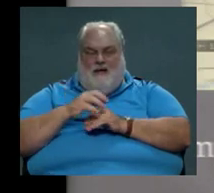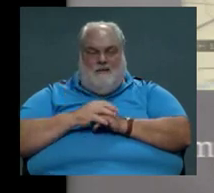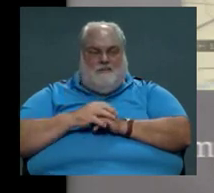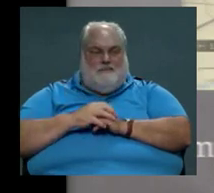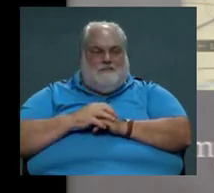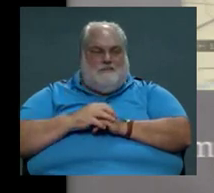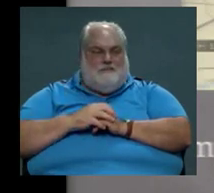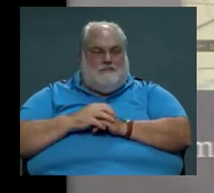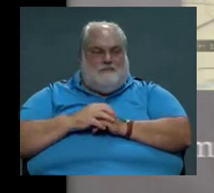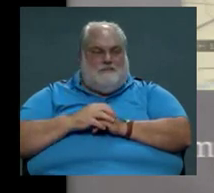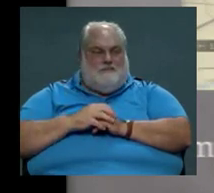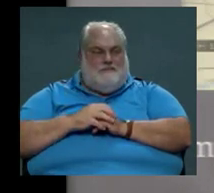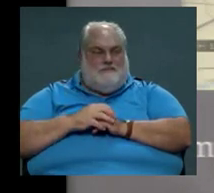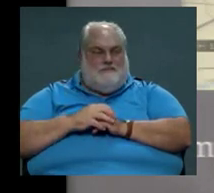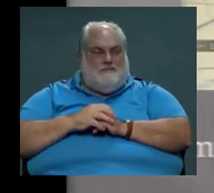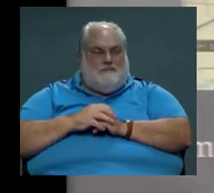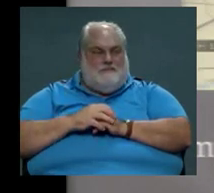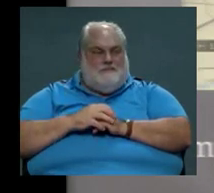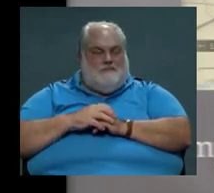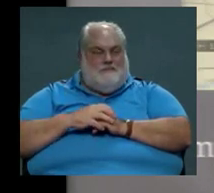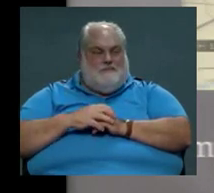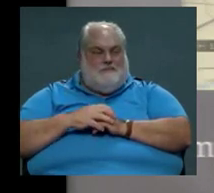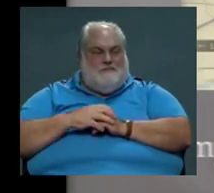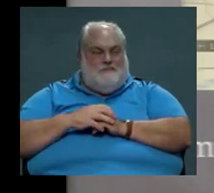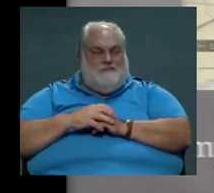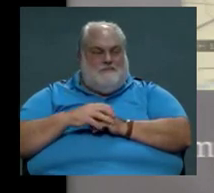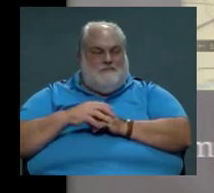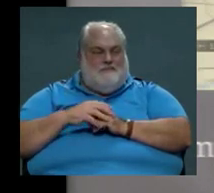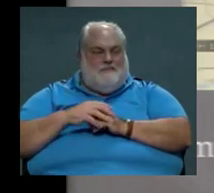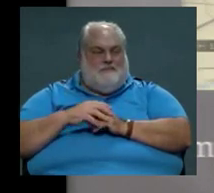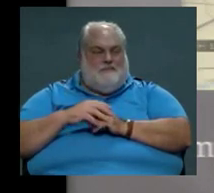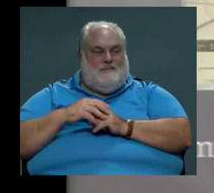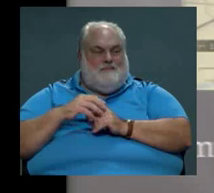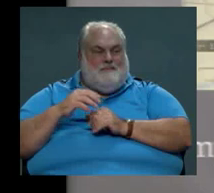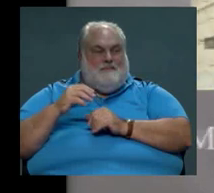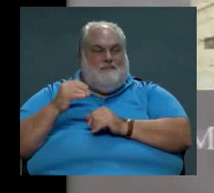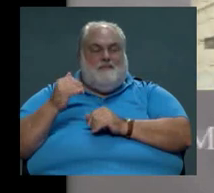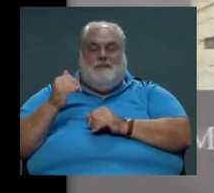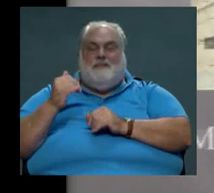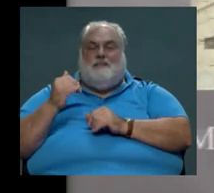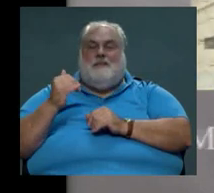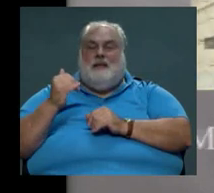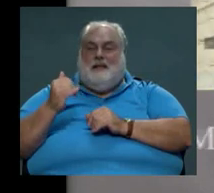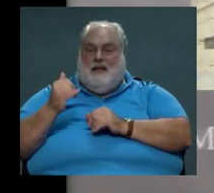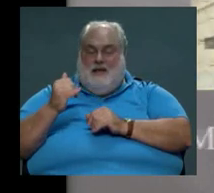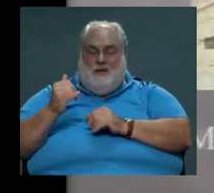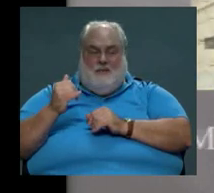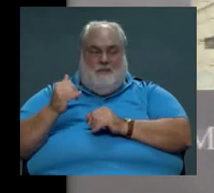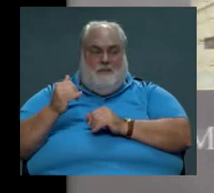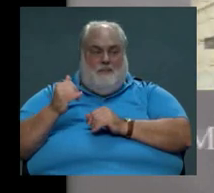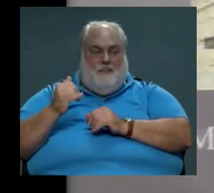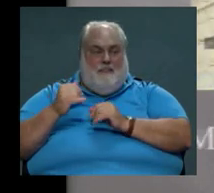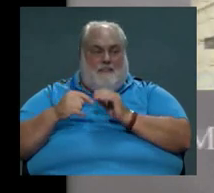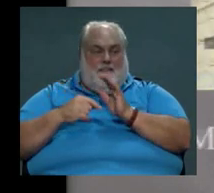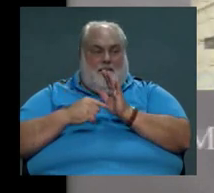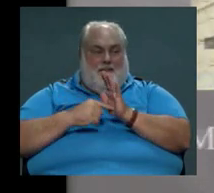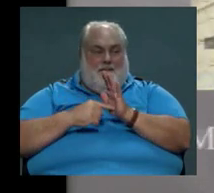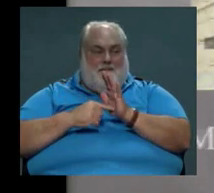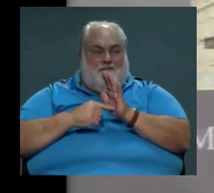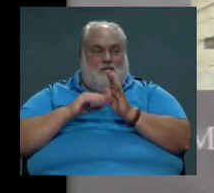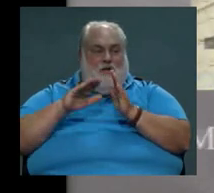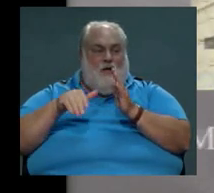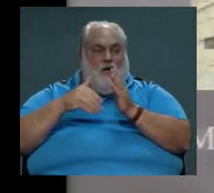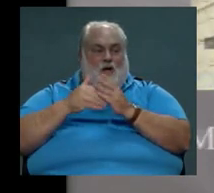It'll look like a pole, but yeah, if it's mapped, yeah, you'll know. Okay, next slide, please. This is all